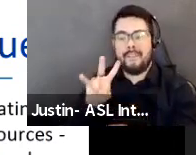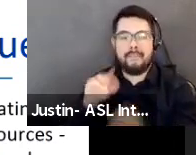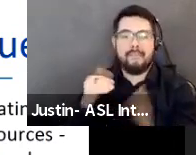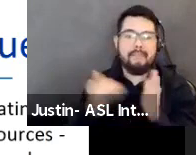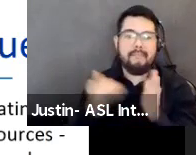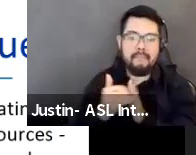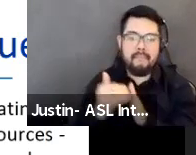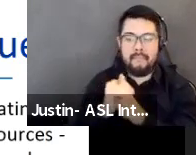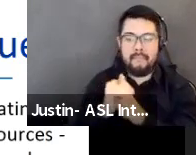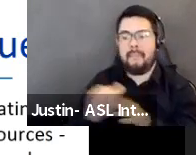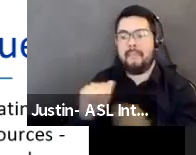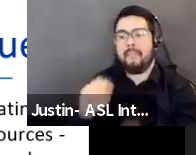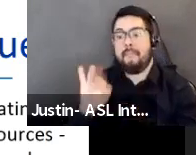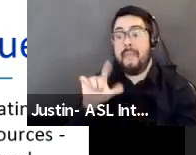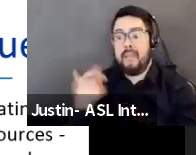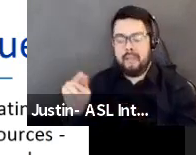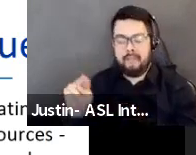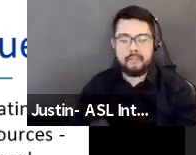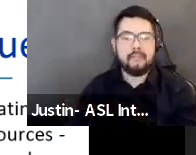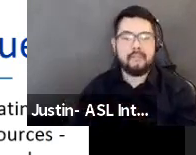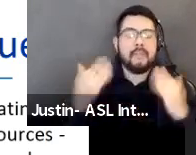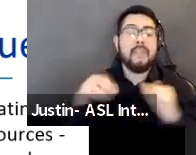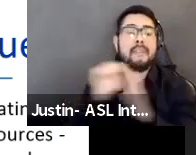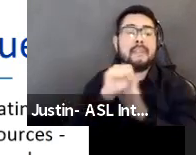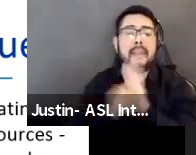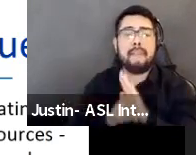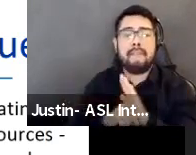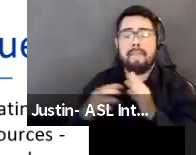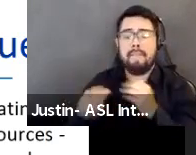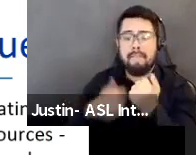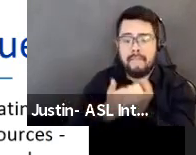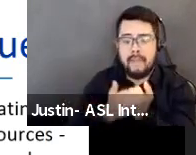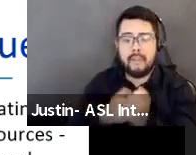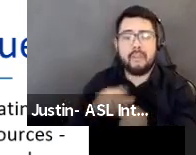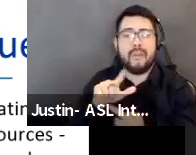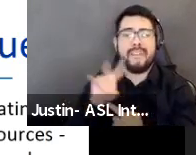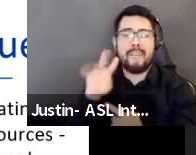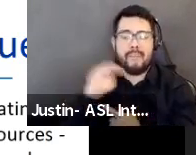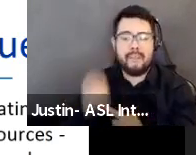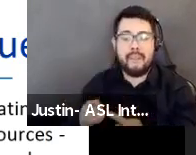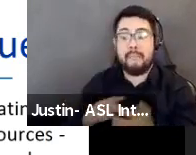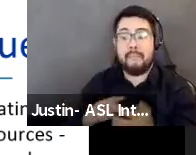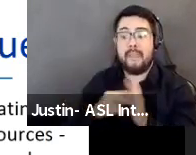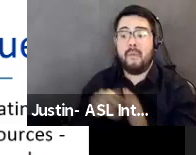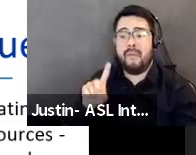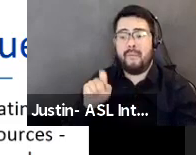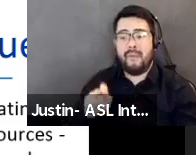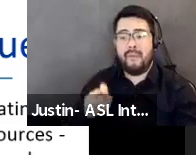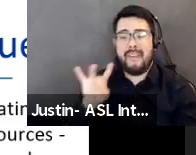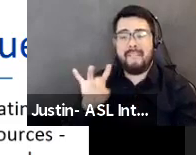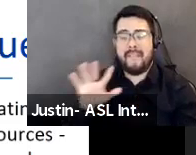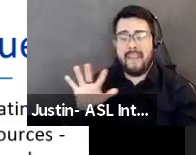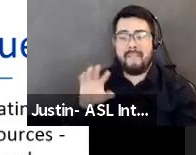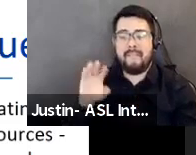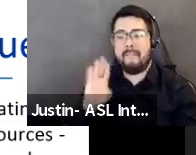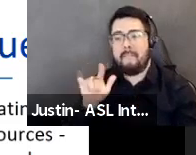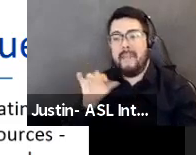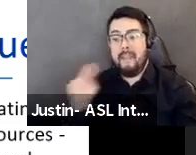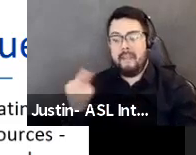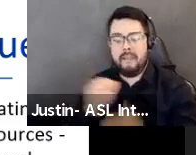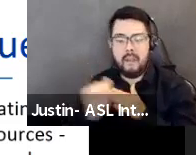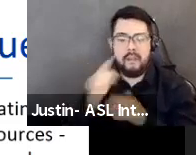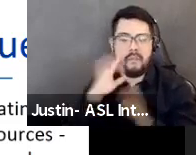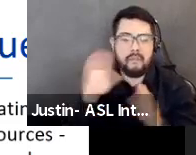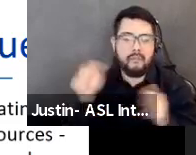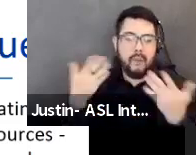budget state funding represents 27 percent and is 1.85 billion dollars as in the proposed